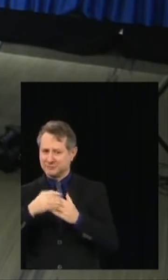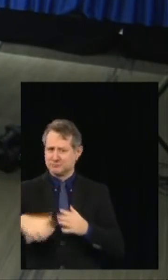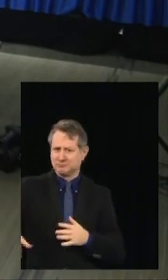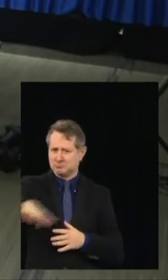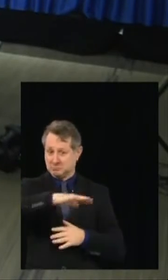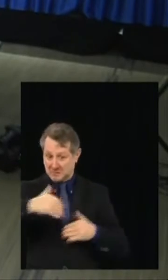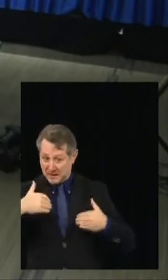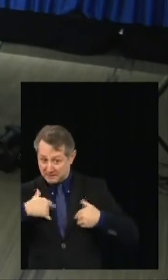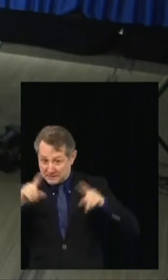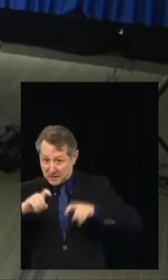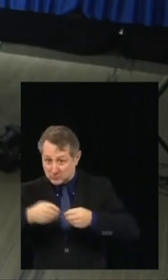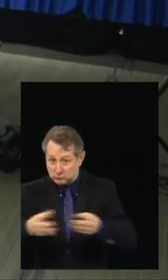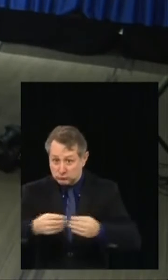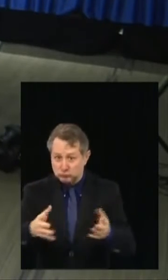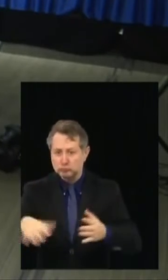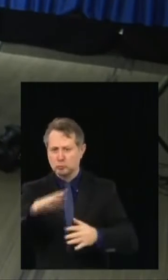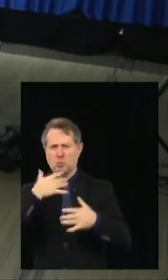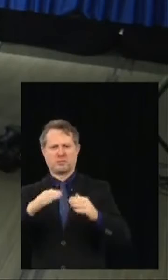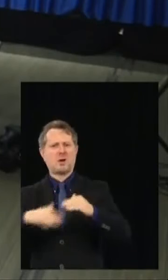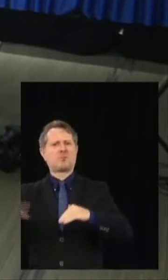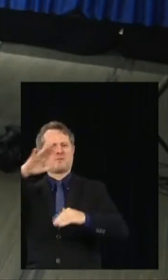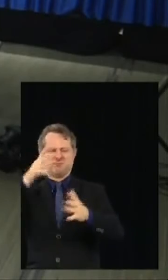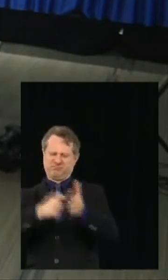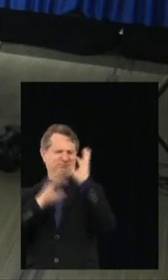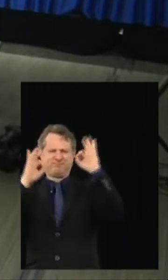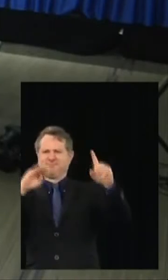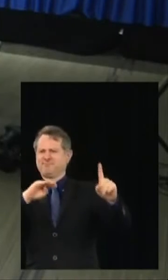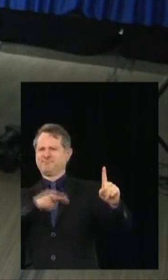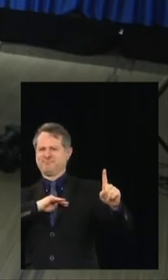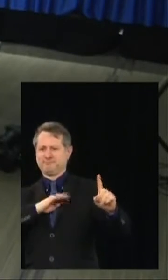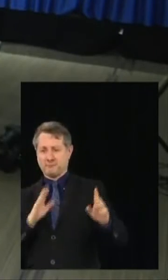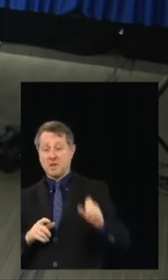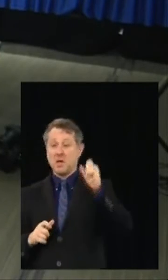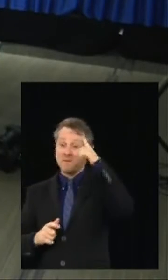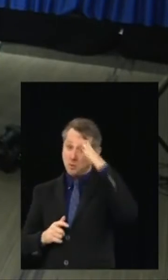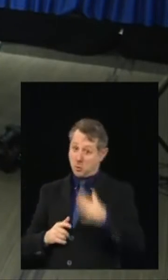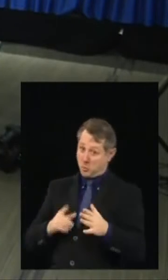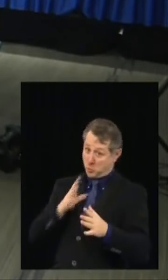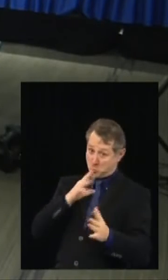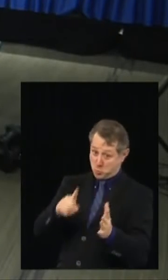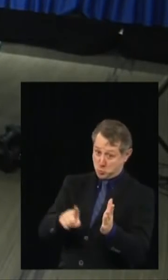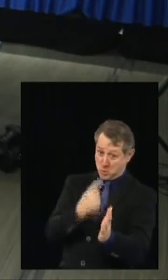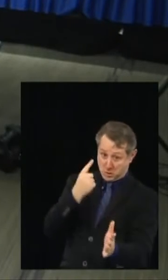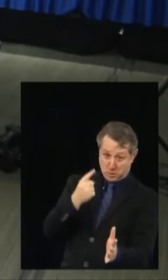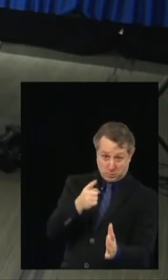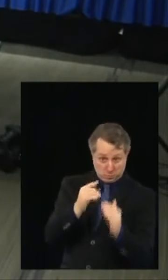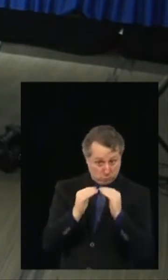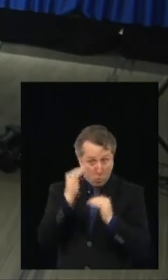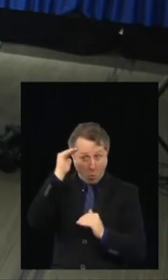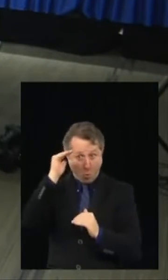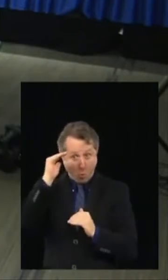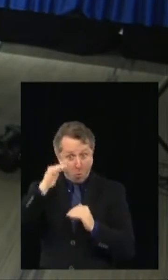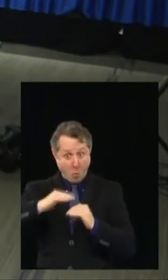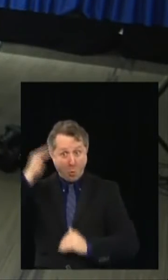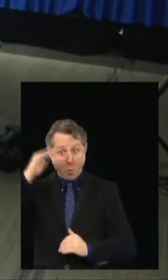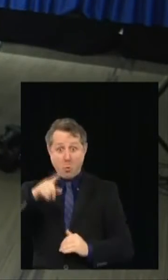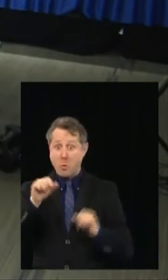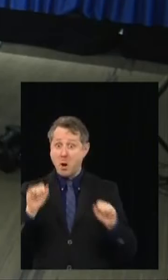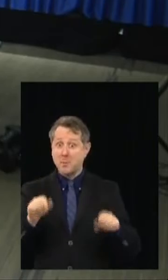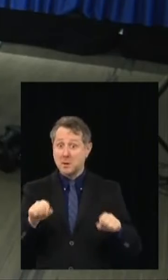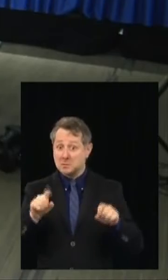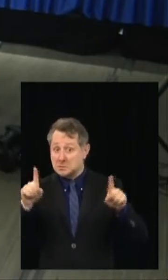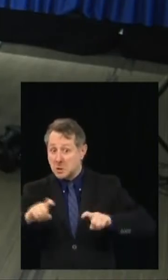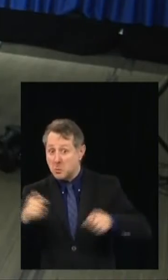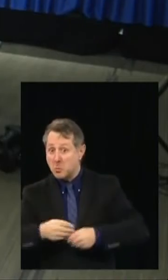number. Once you have the testing capacity, you won't lose the capacity, or you shouldn't lose the capacity. It's not what those tests